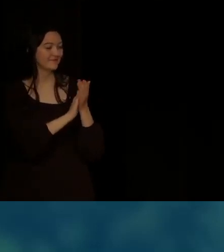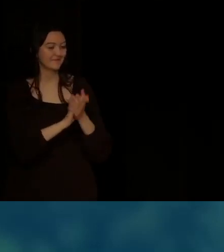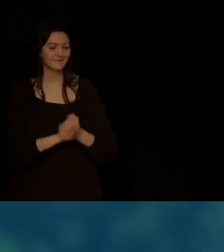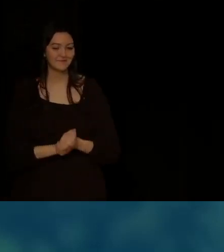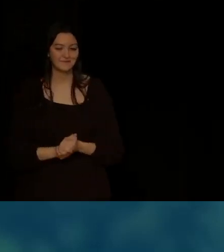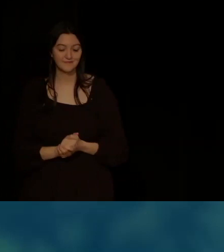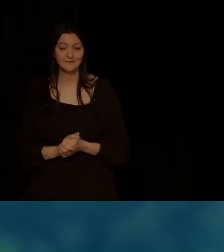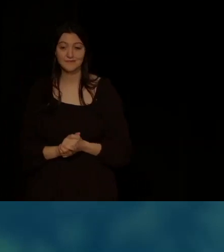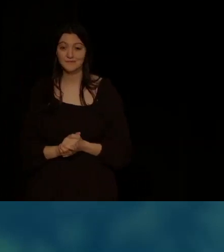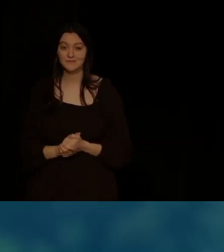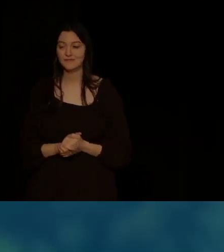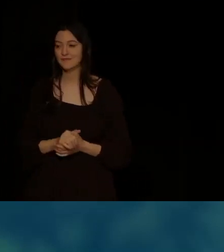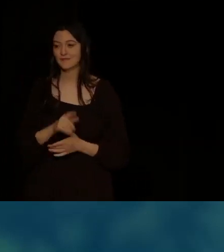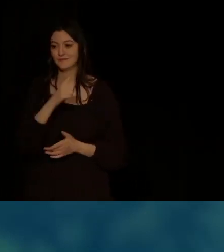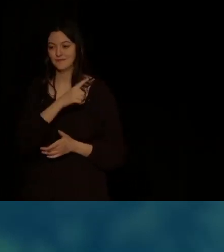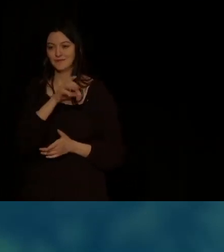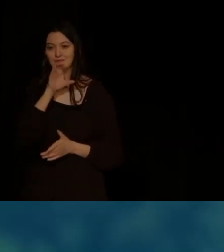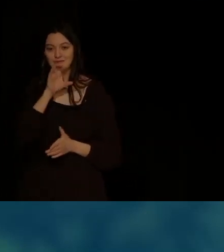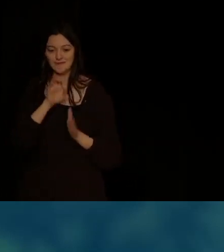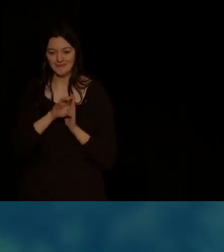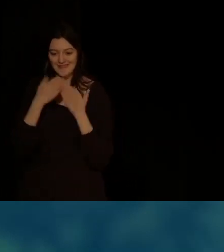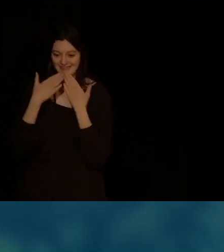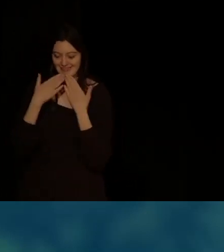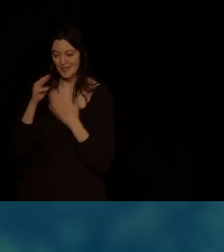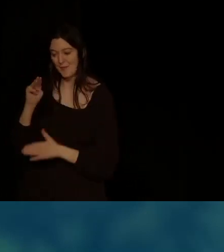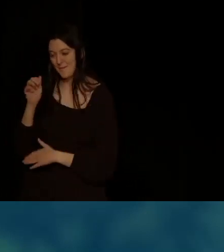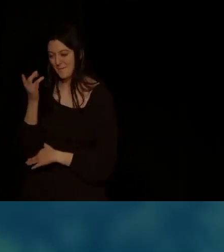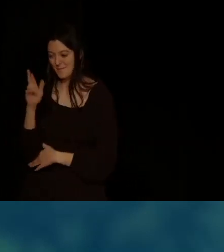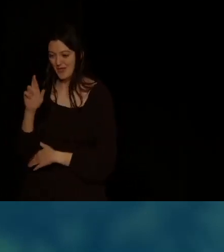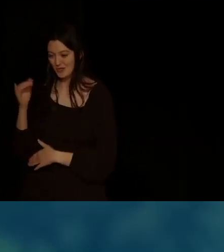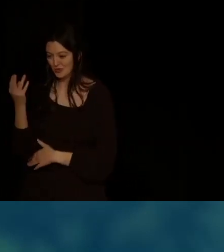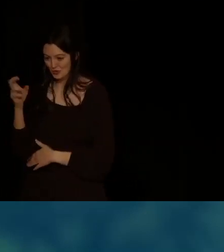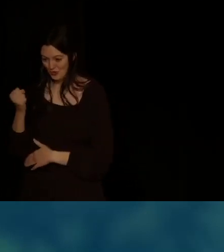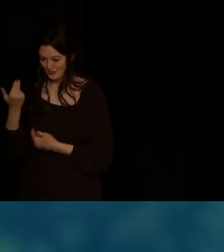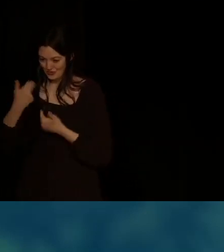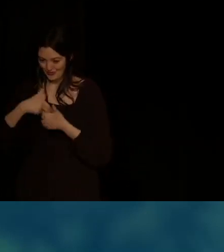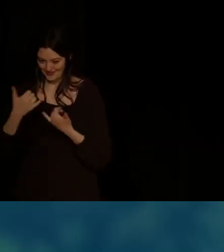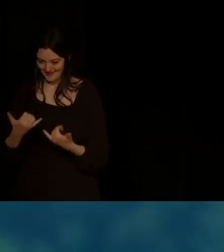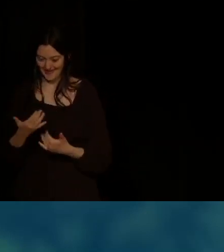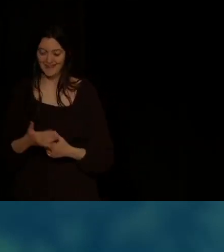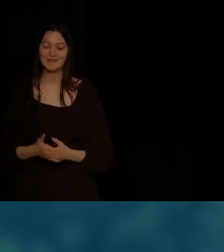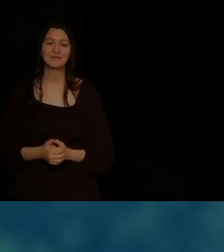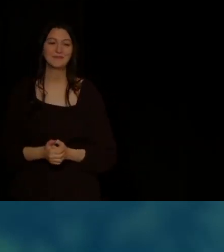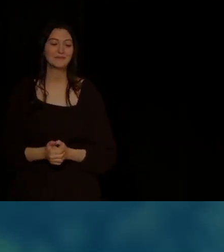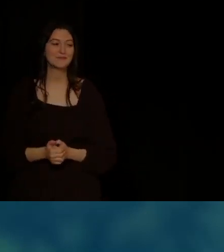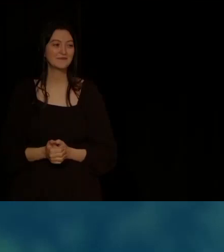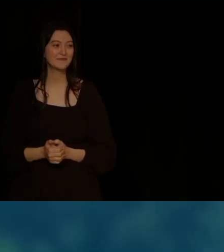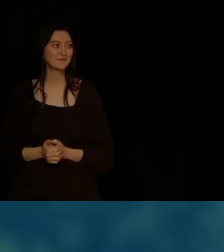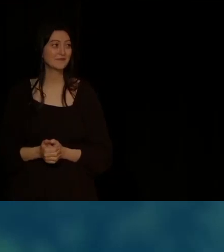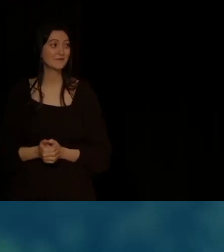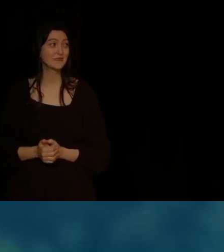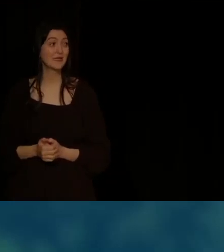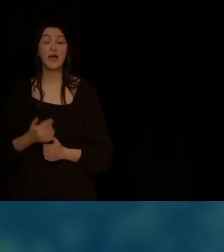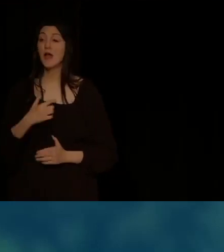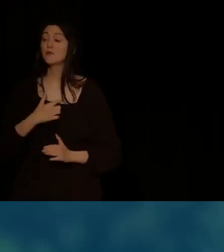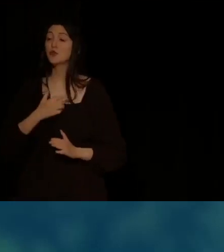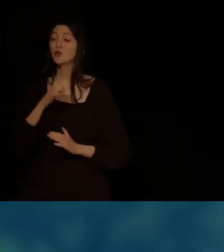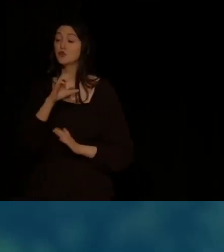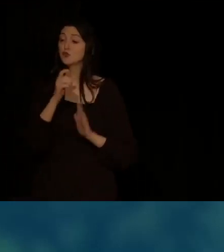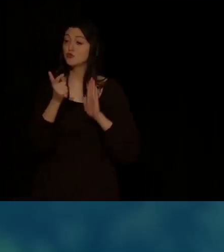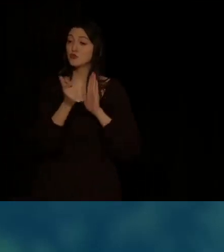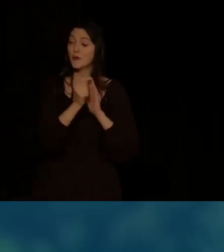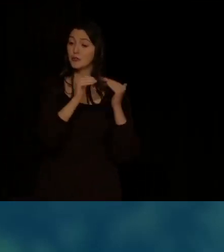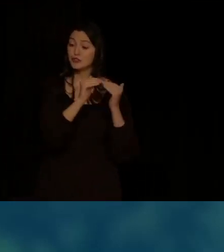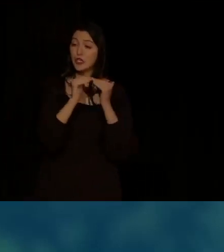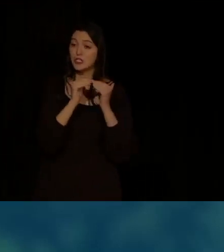I like this picture, and thank you, Mayor Jones, for joining us today. I made criminal justice reform a